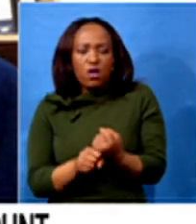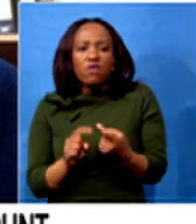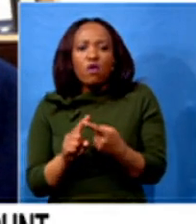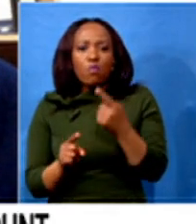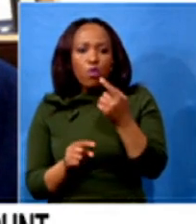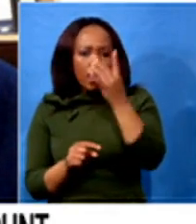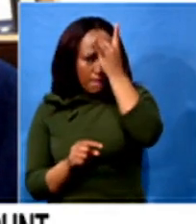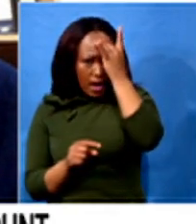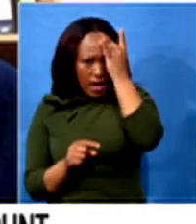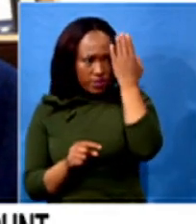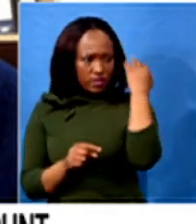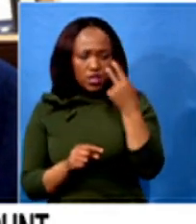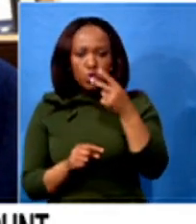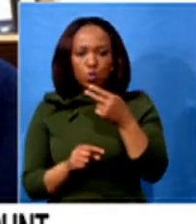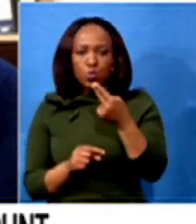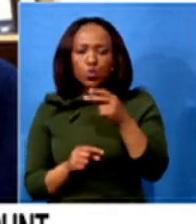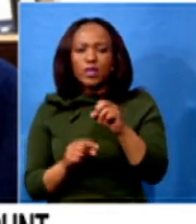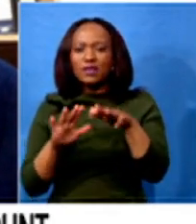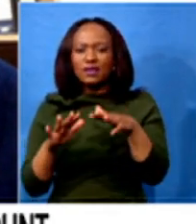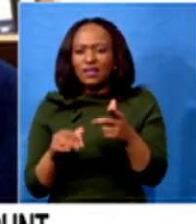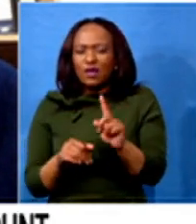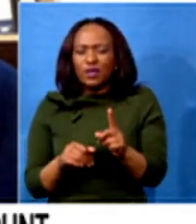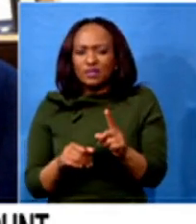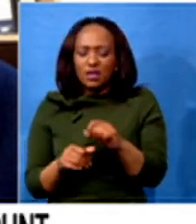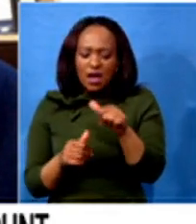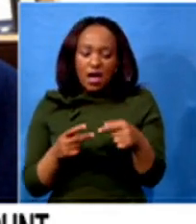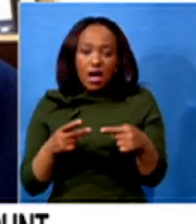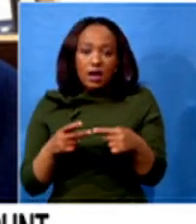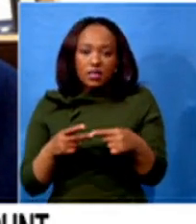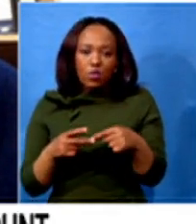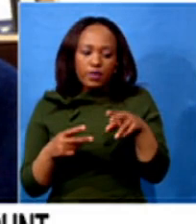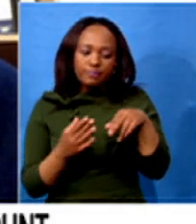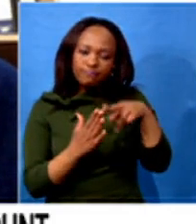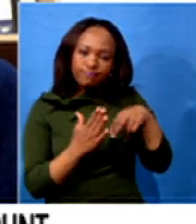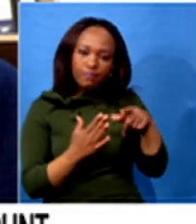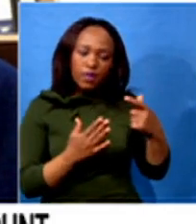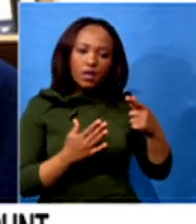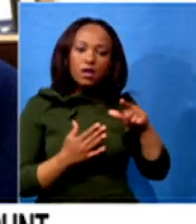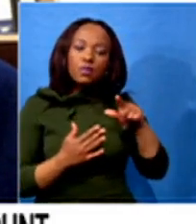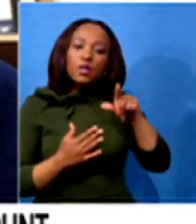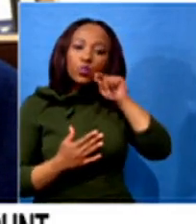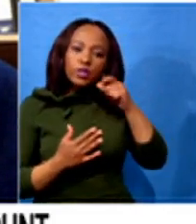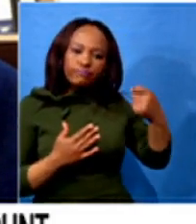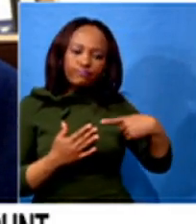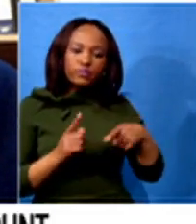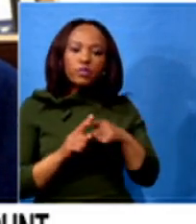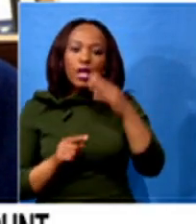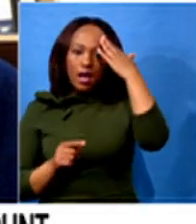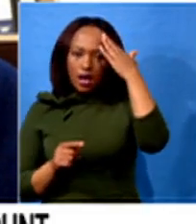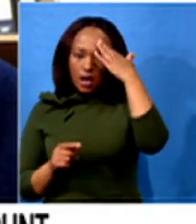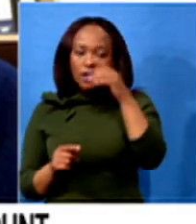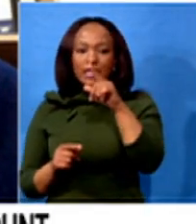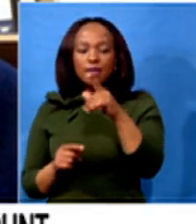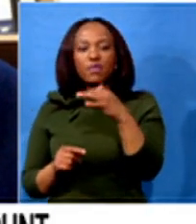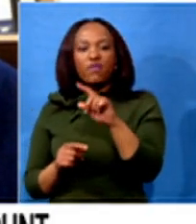2019. What is that? And another one from Sakman who says, hi Sakina, I have two questions for the CEO. I've